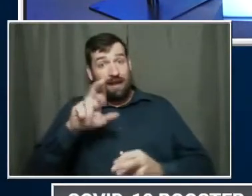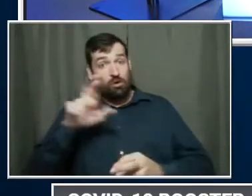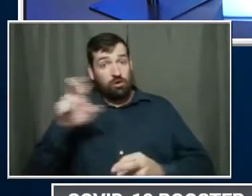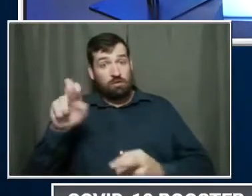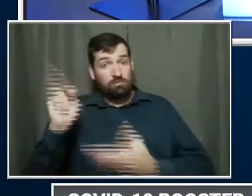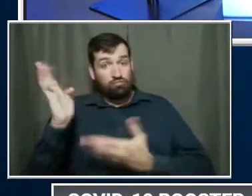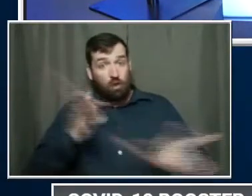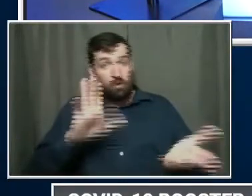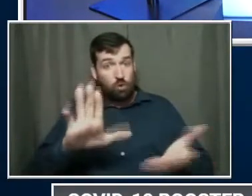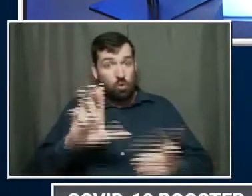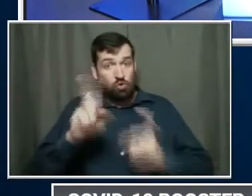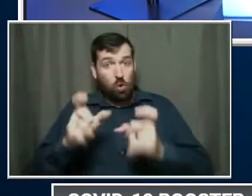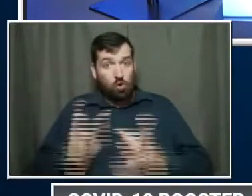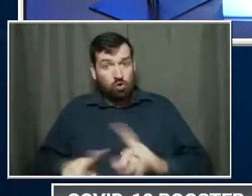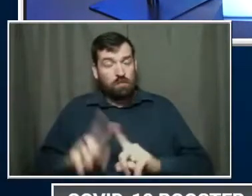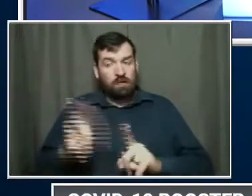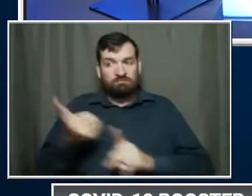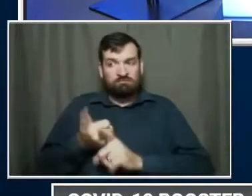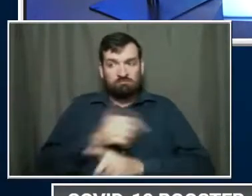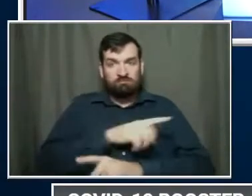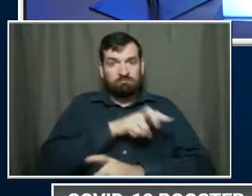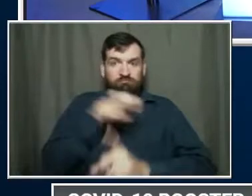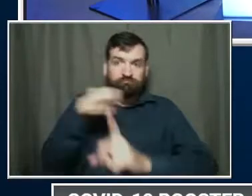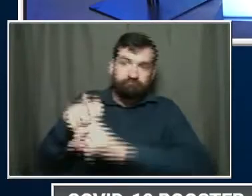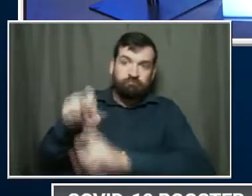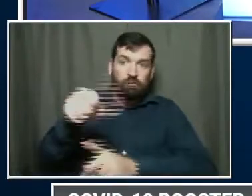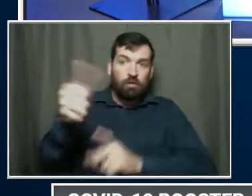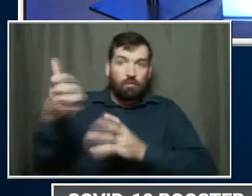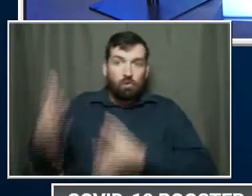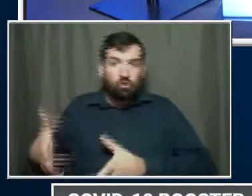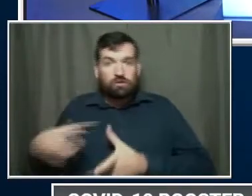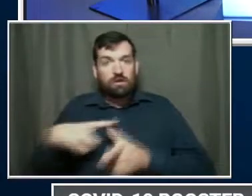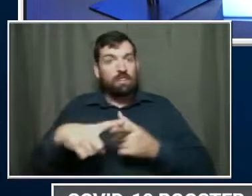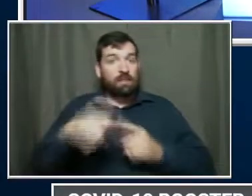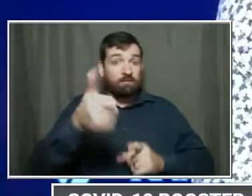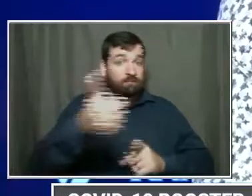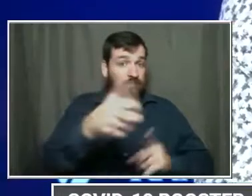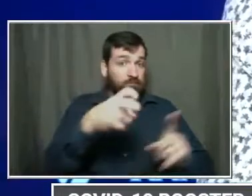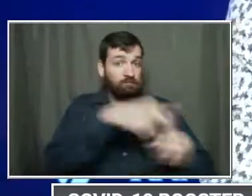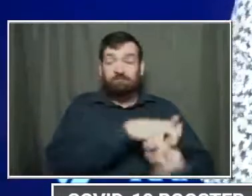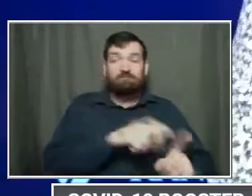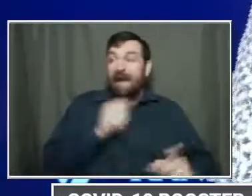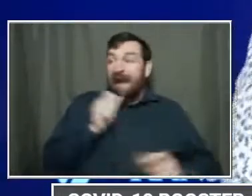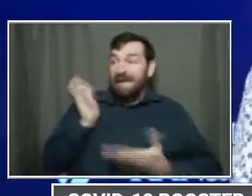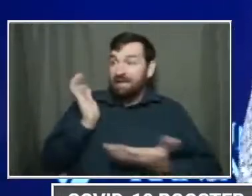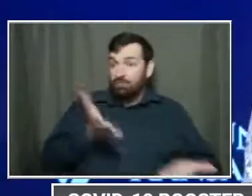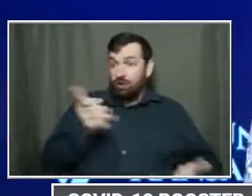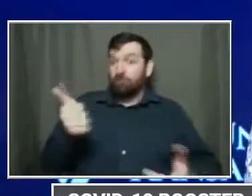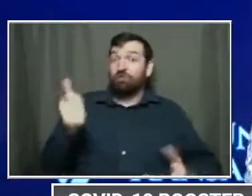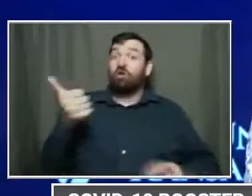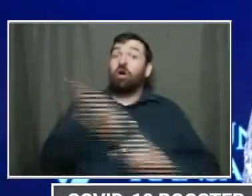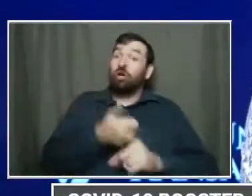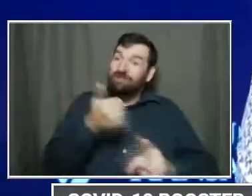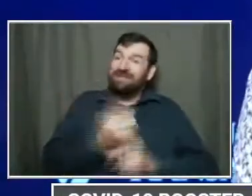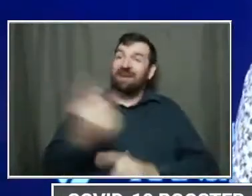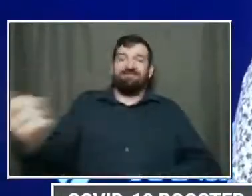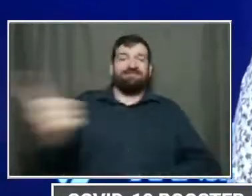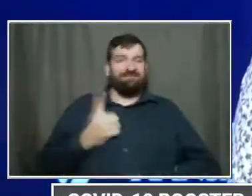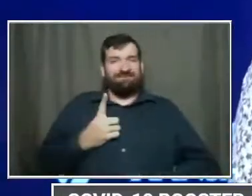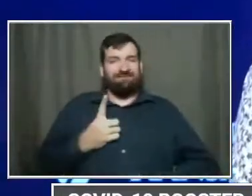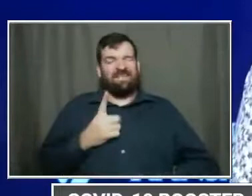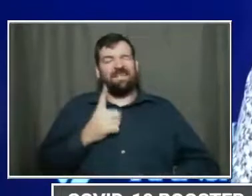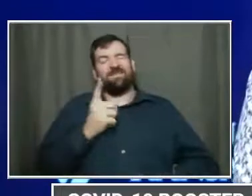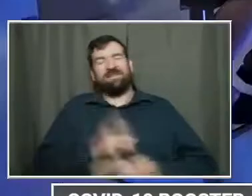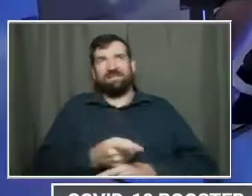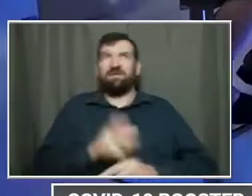Was she did she go to someone else and you got somebody else? Actually, I didn't bring her to the table. She brought herself to the table. Okay, I will